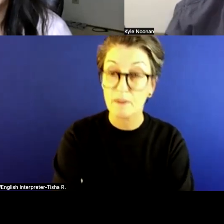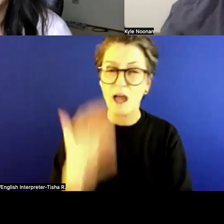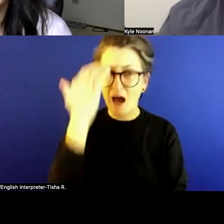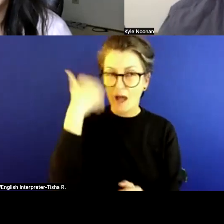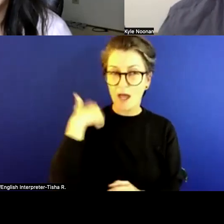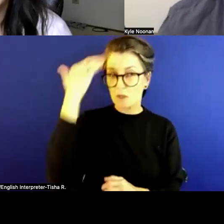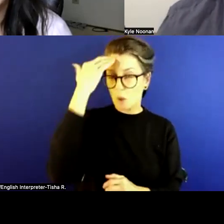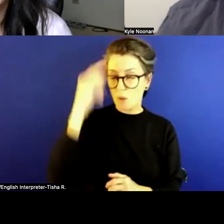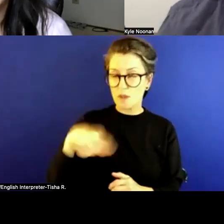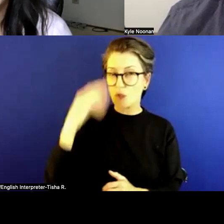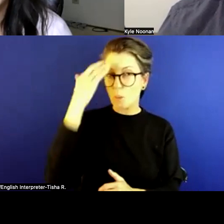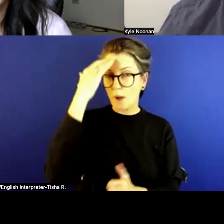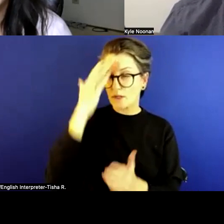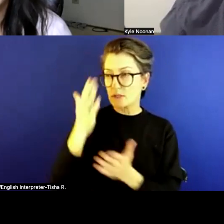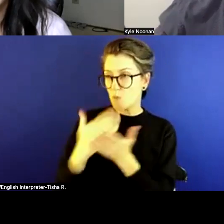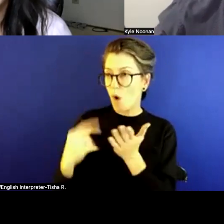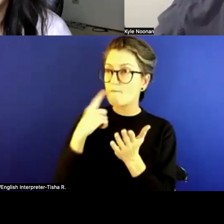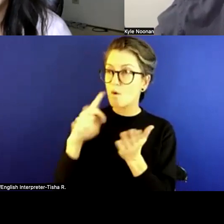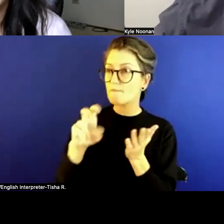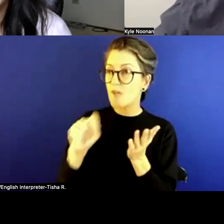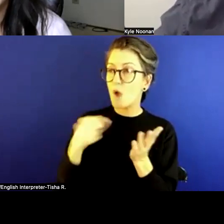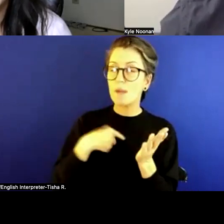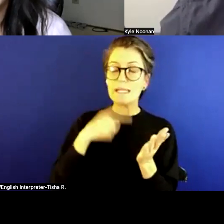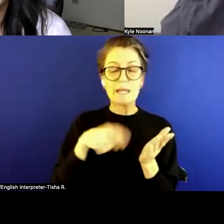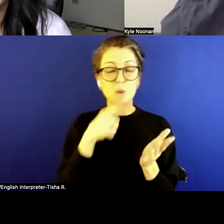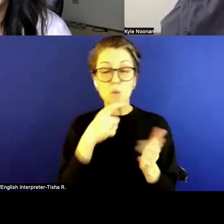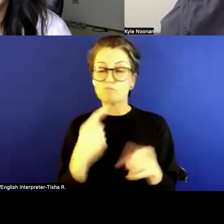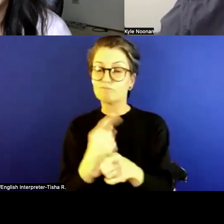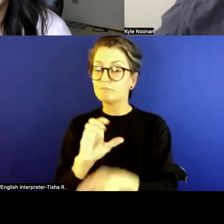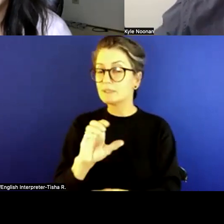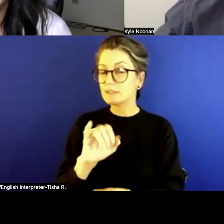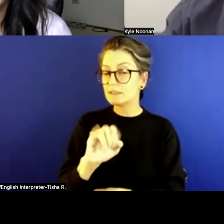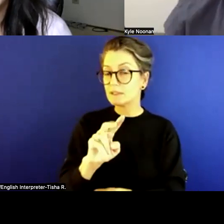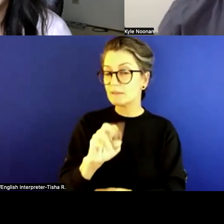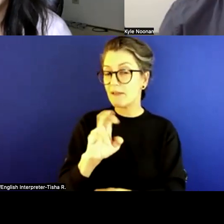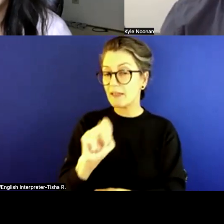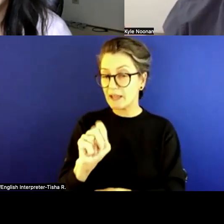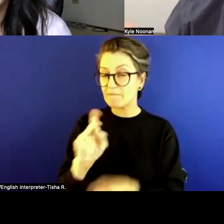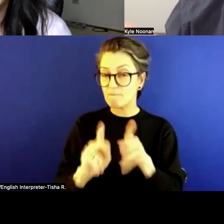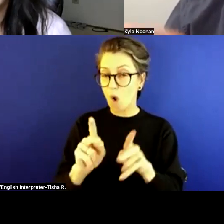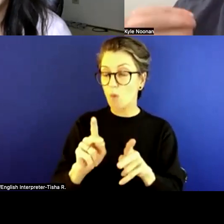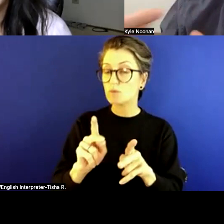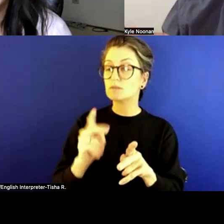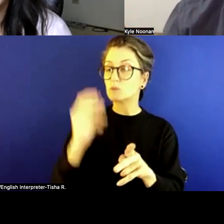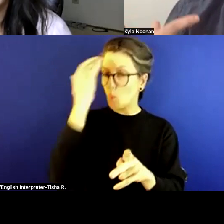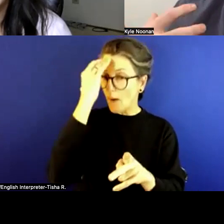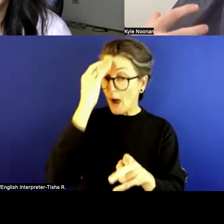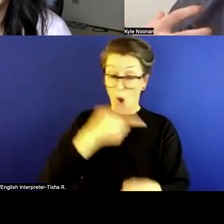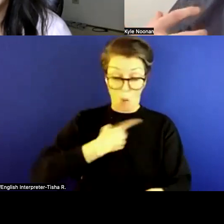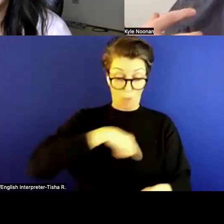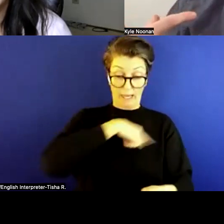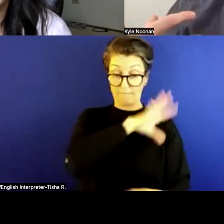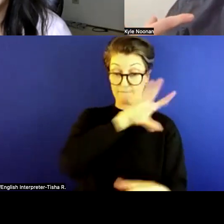we just need to get our civilians more aware. So if we are involved in an event somehow, and we need to remind